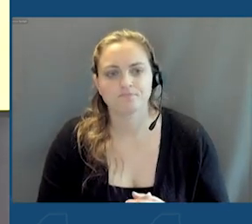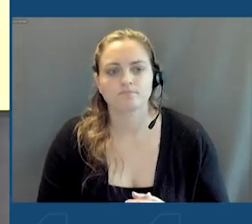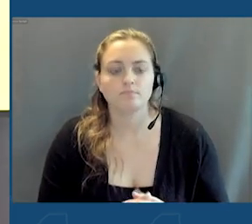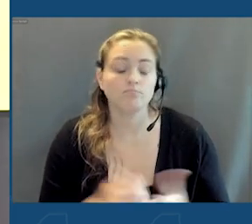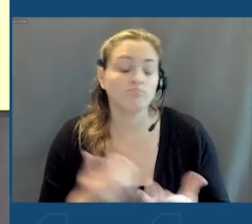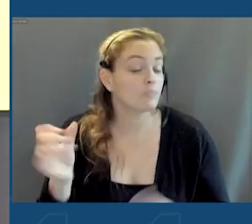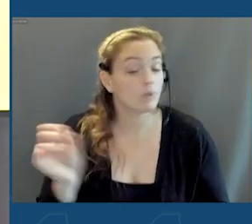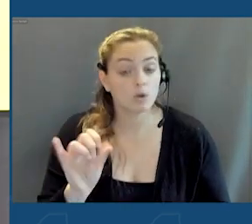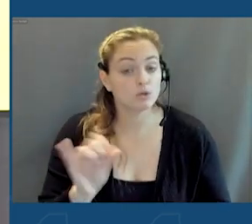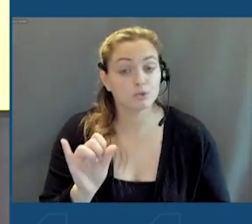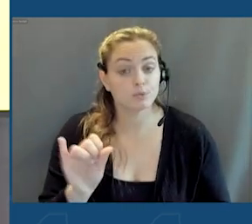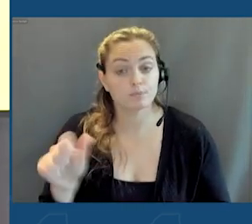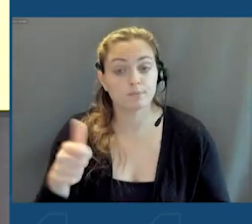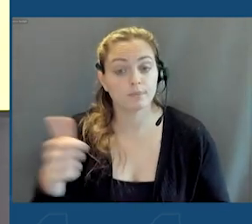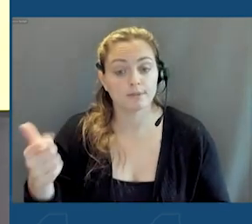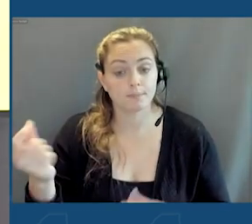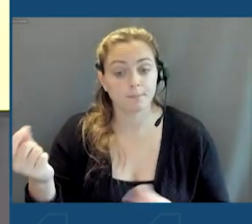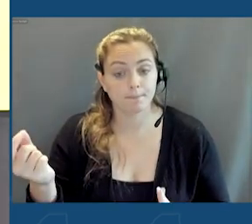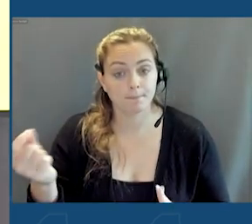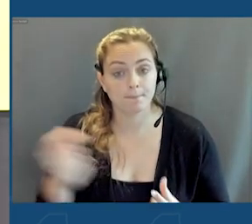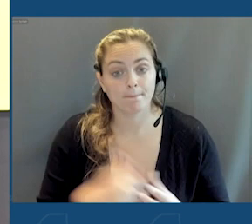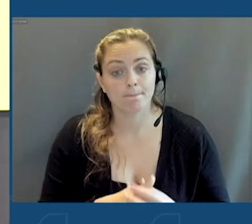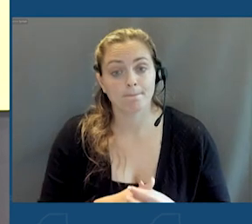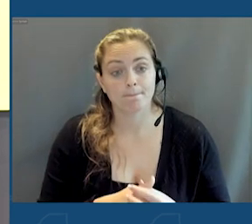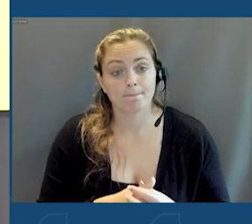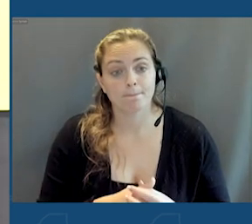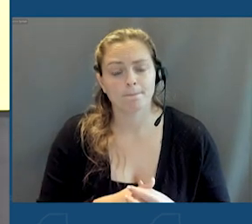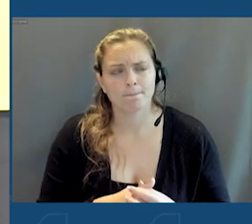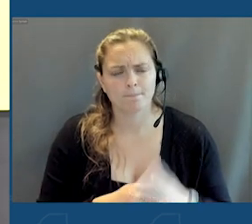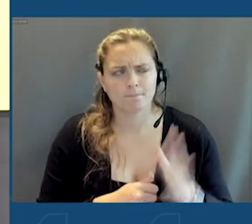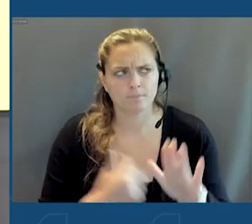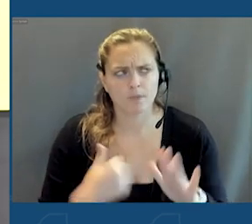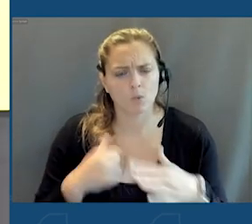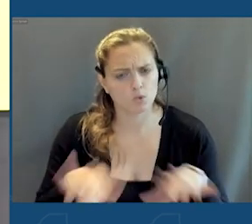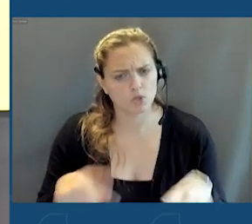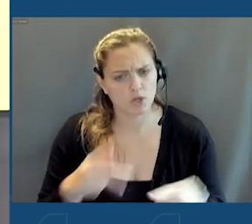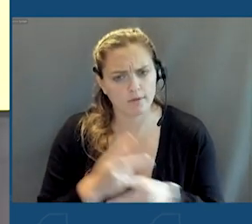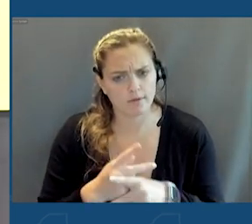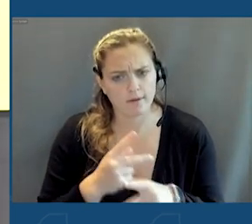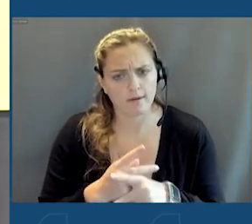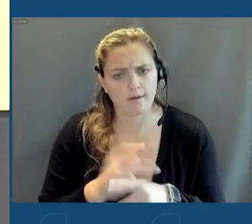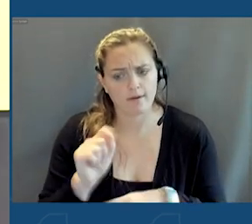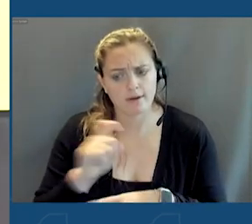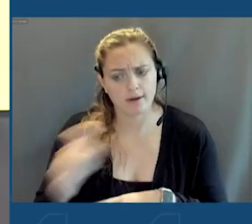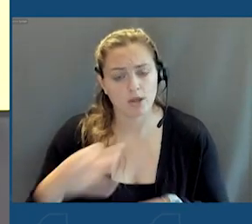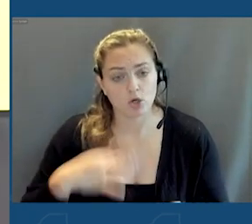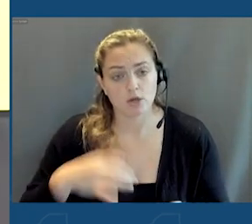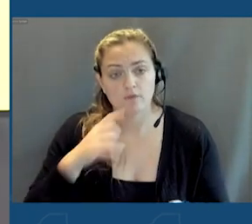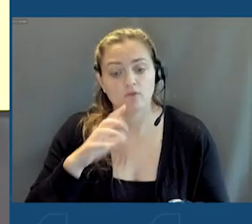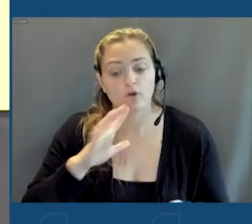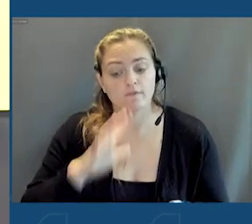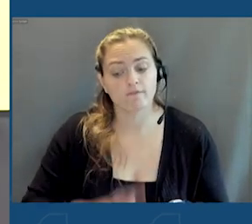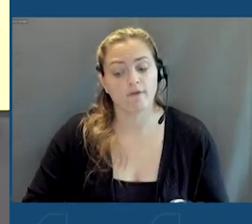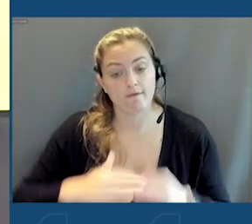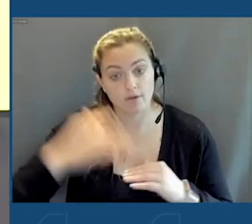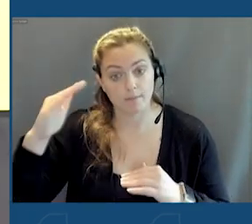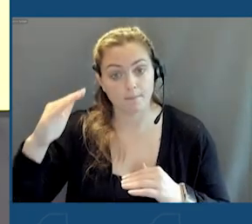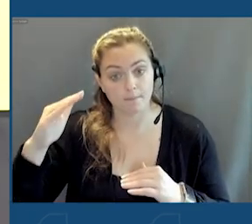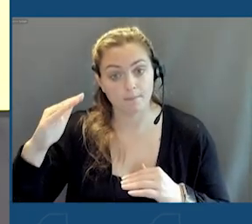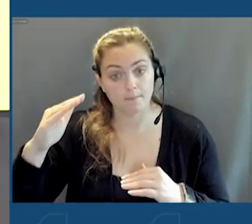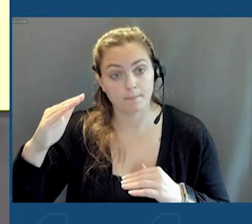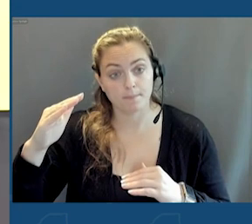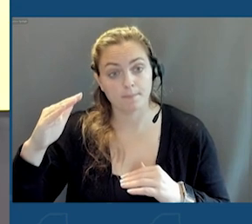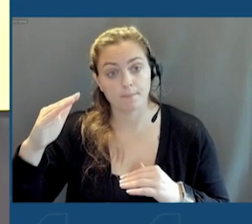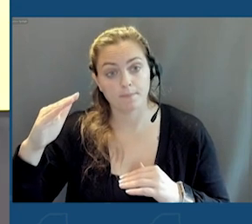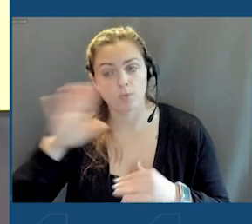Also, one other thing we did, I'm noting that our child care tax credit is for 5-year-olds and up. Okay, so we'll